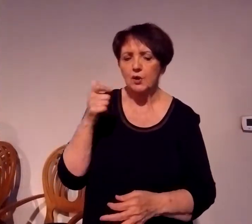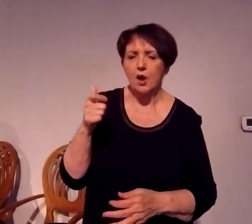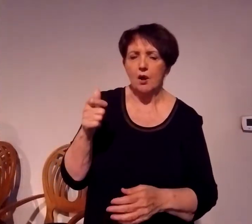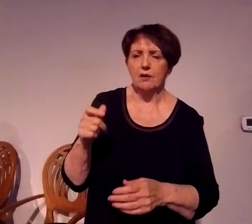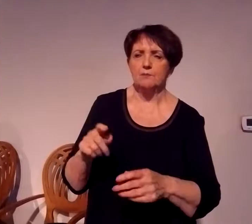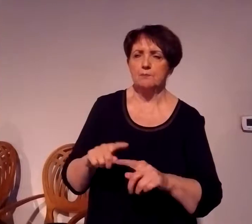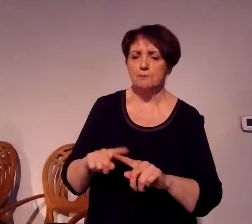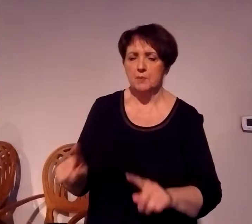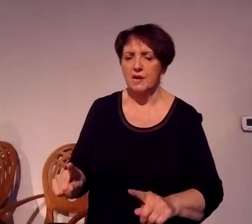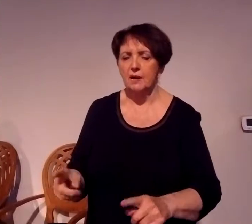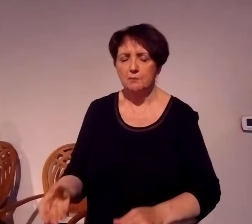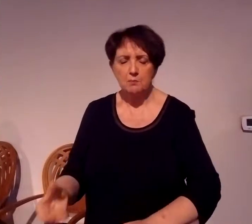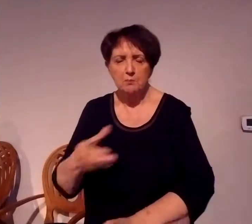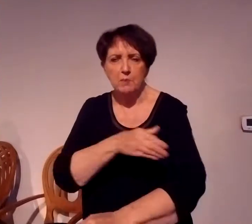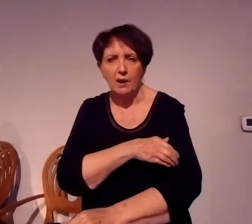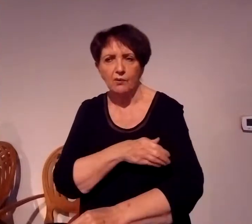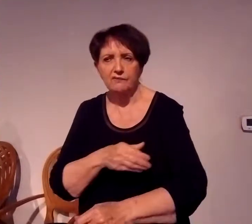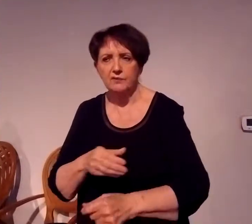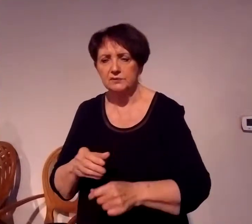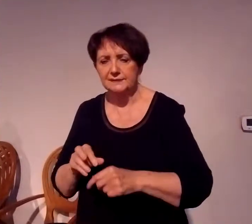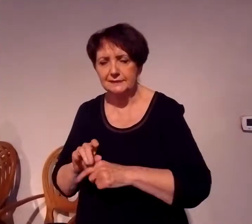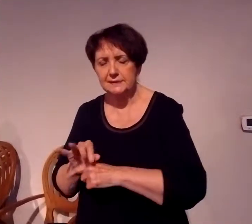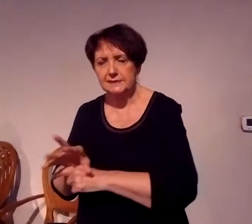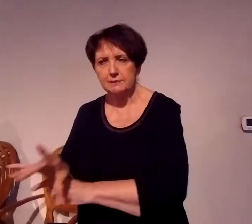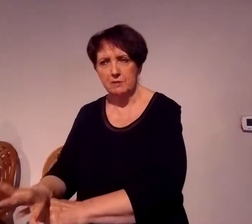rather a powerful stimulant.